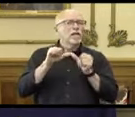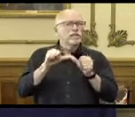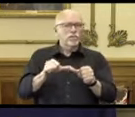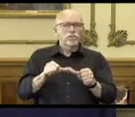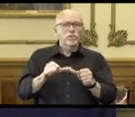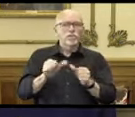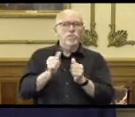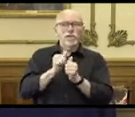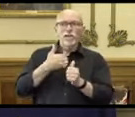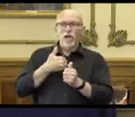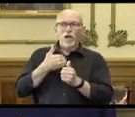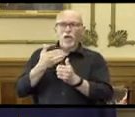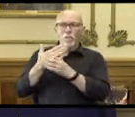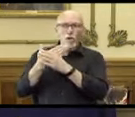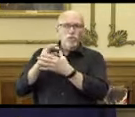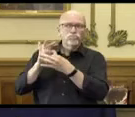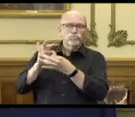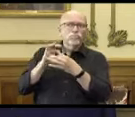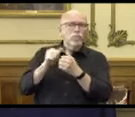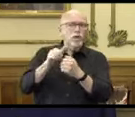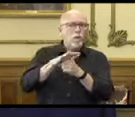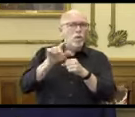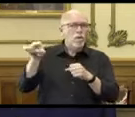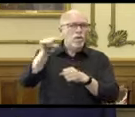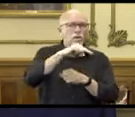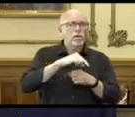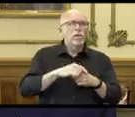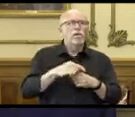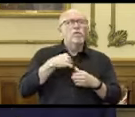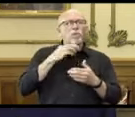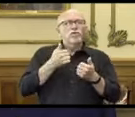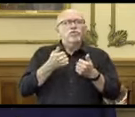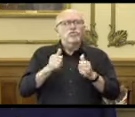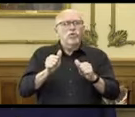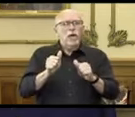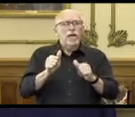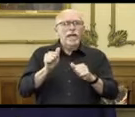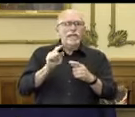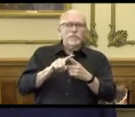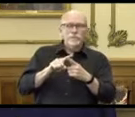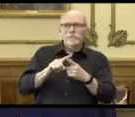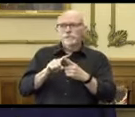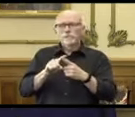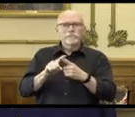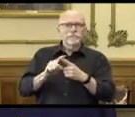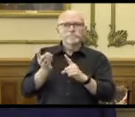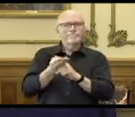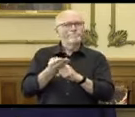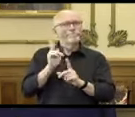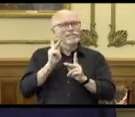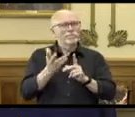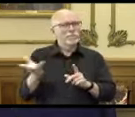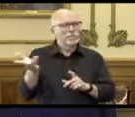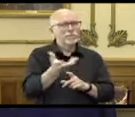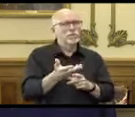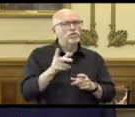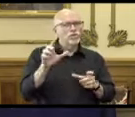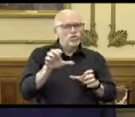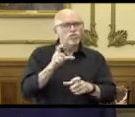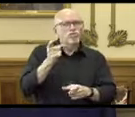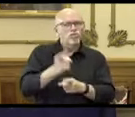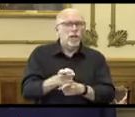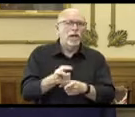with our partnerships locally, to try to appeal to Hoosiers to do the right